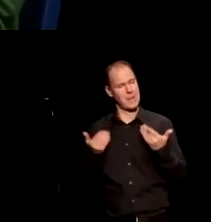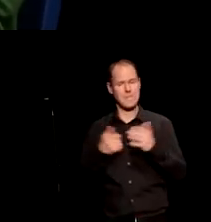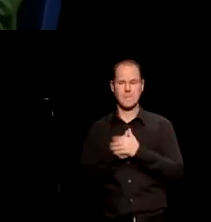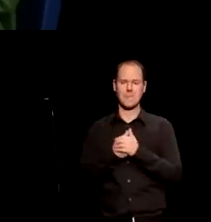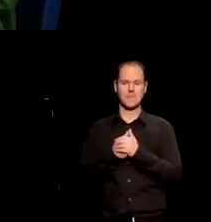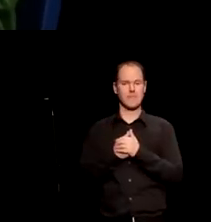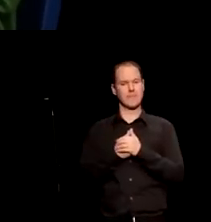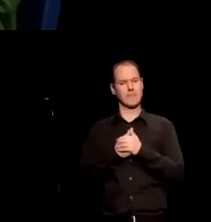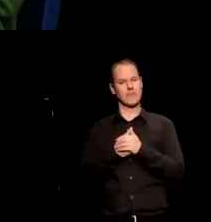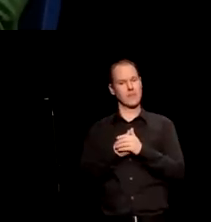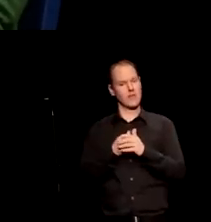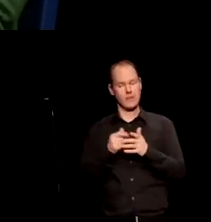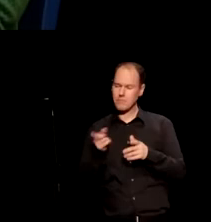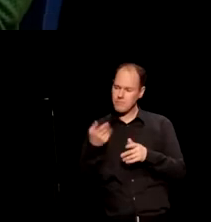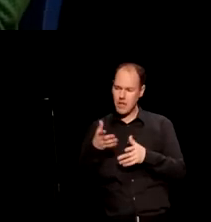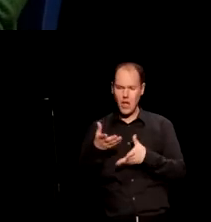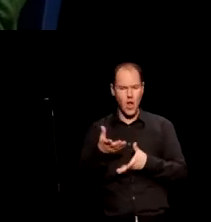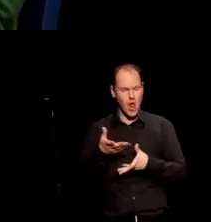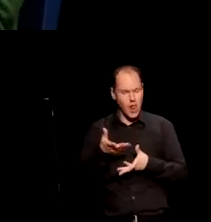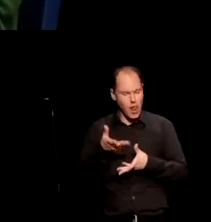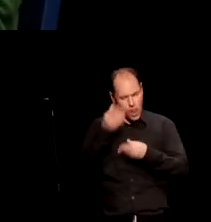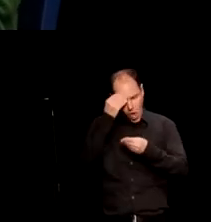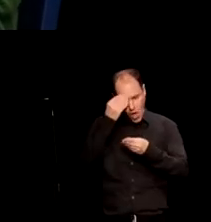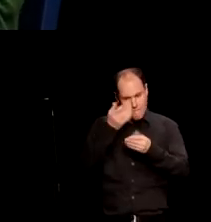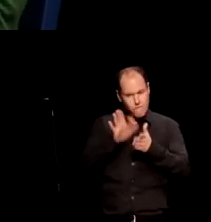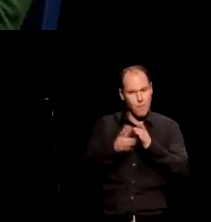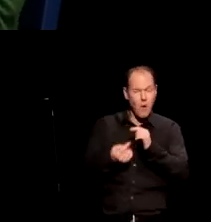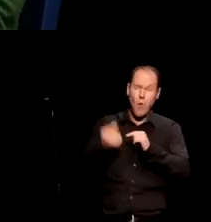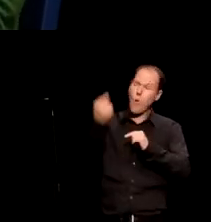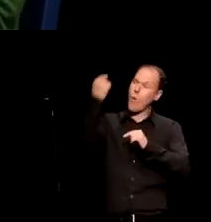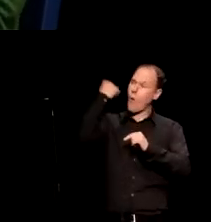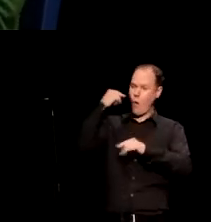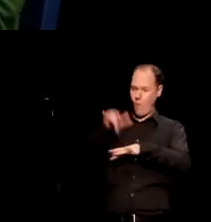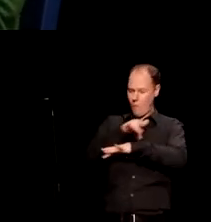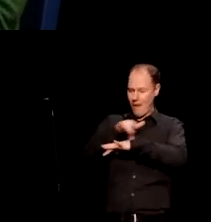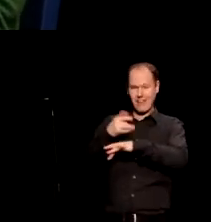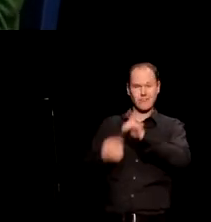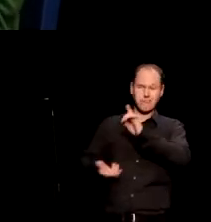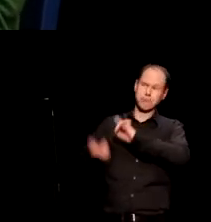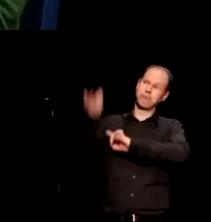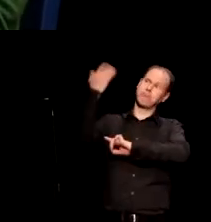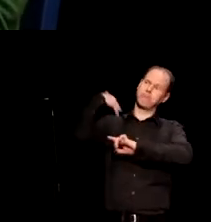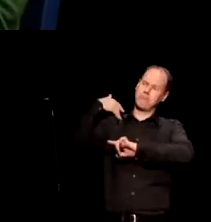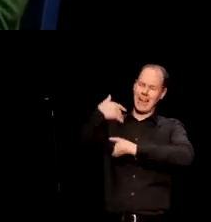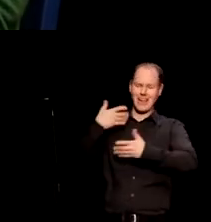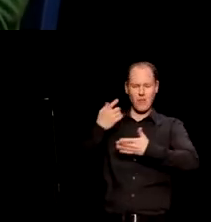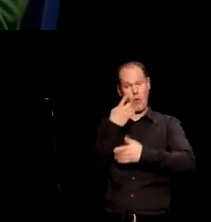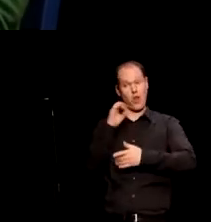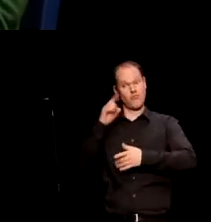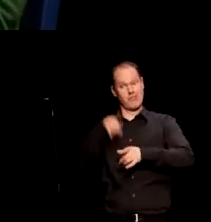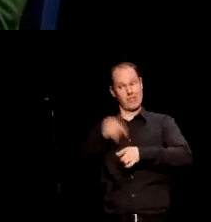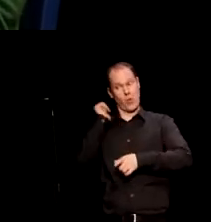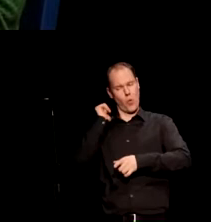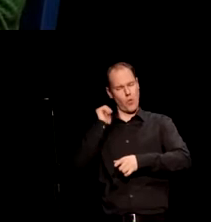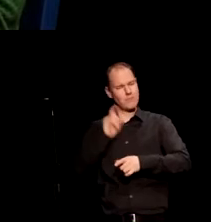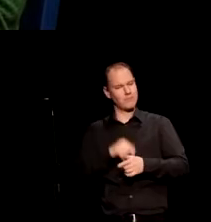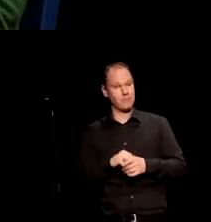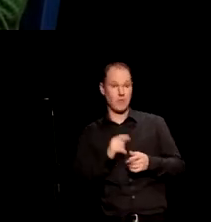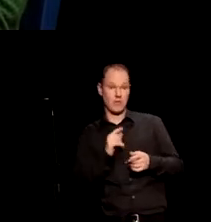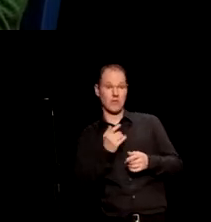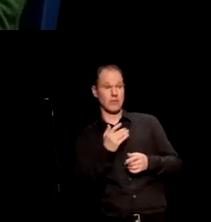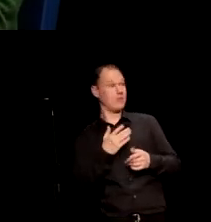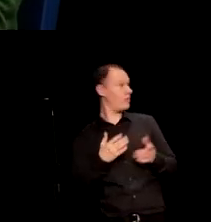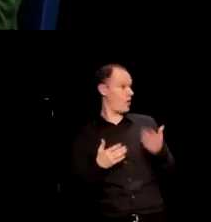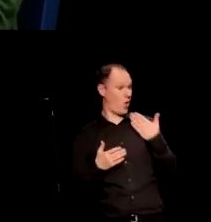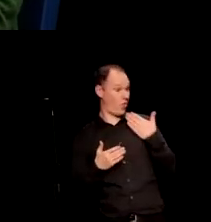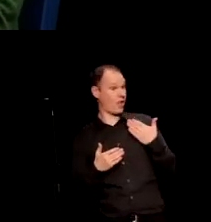learning about these materials from 100 years ago, what does that make you think about? Well, the first thing I have to say, thank you